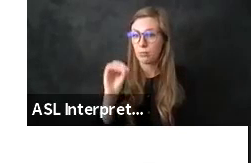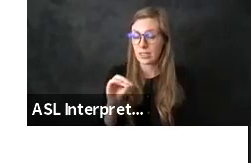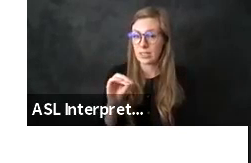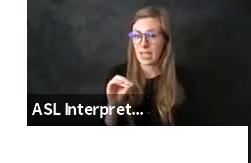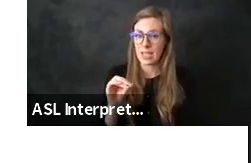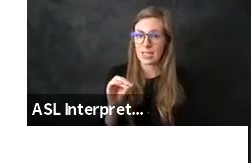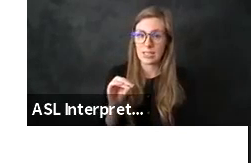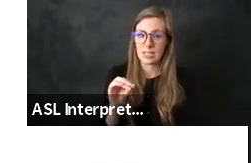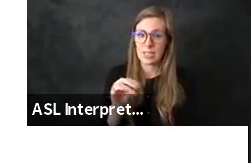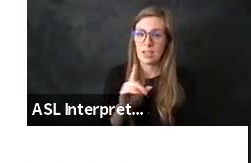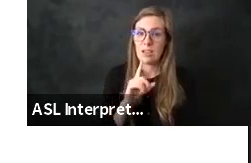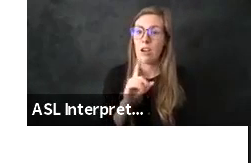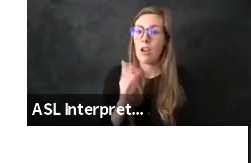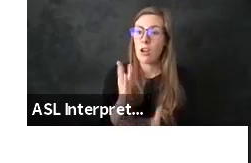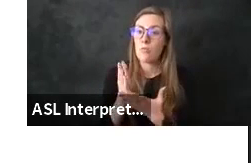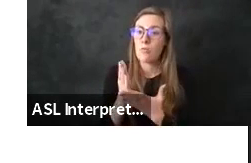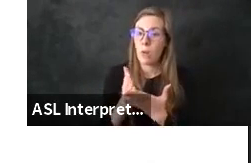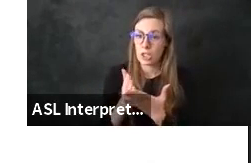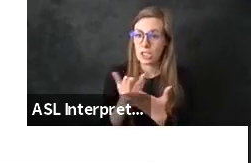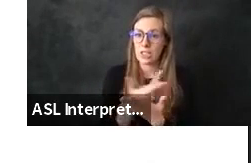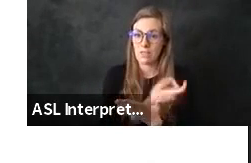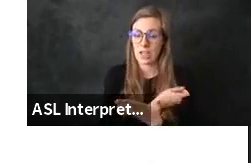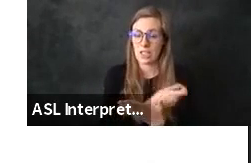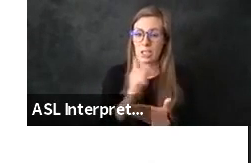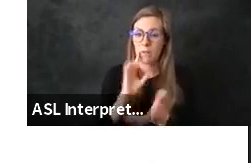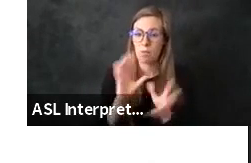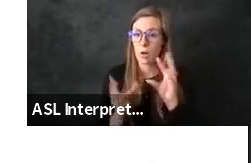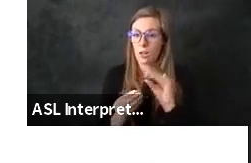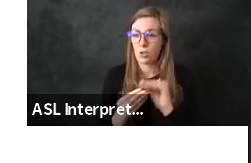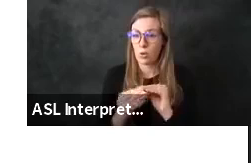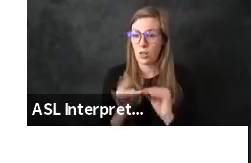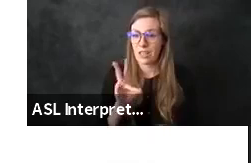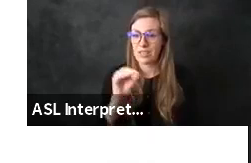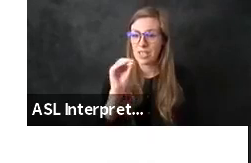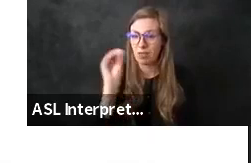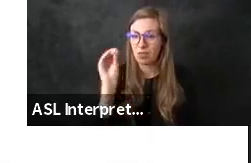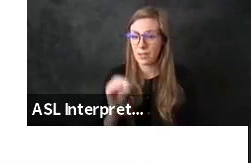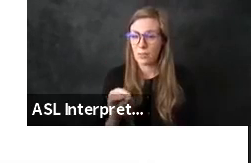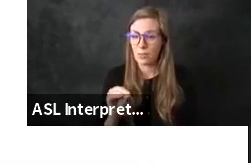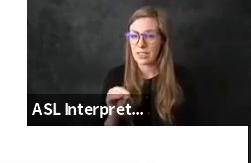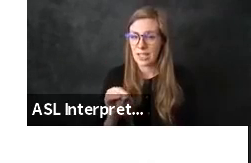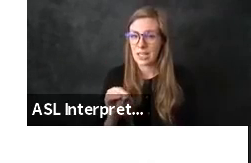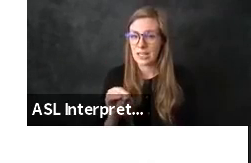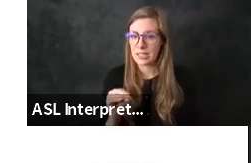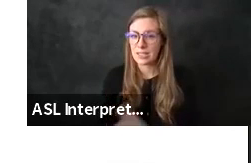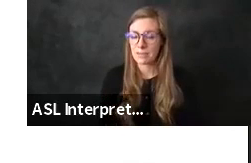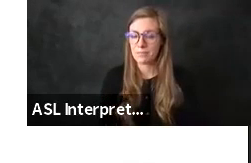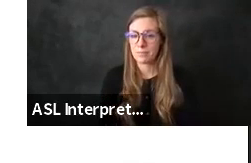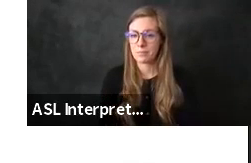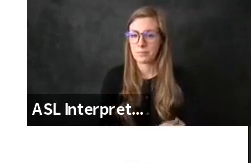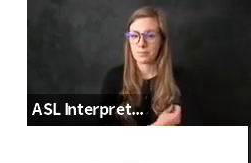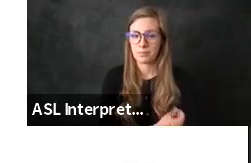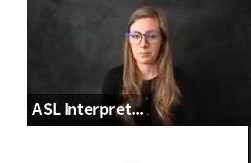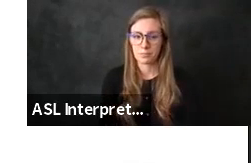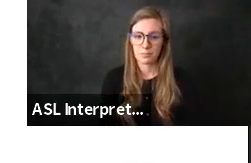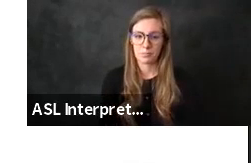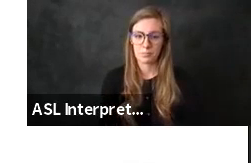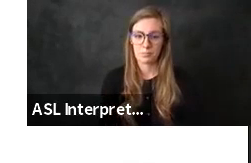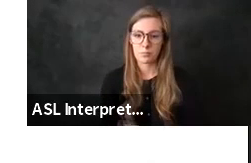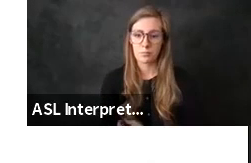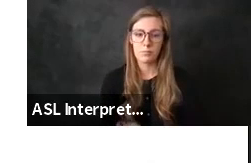are partially vaccinated, for a total of 70% at least partially vaccinated. And